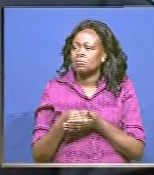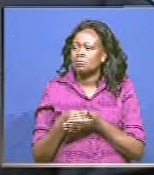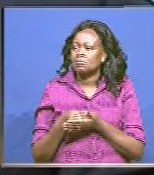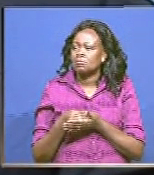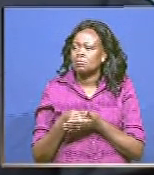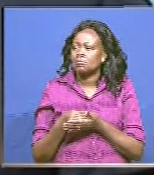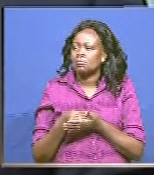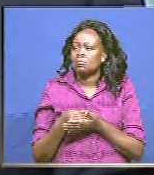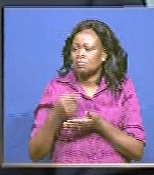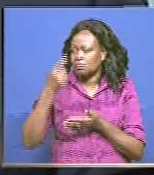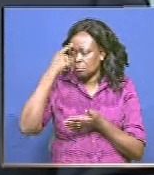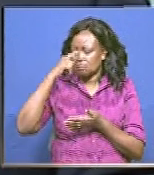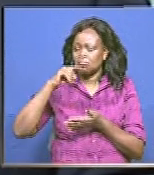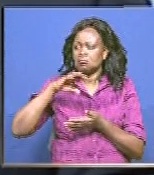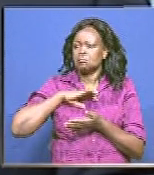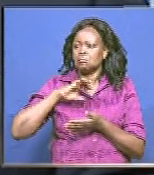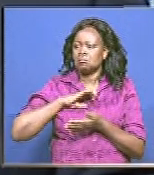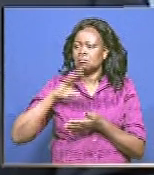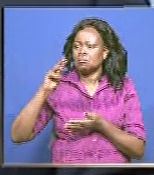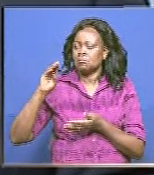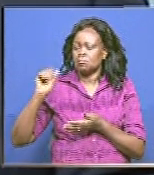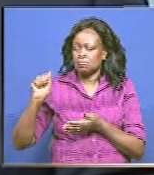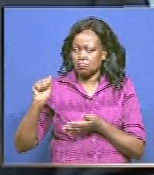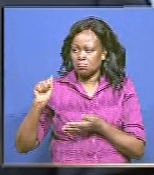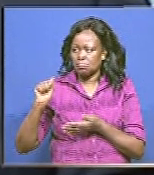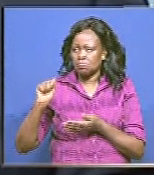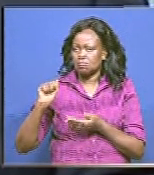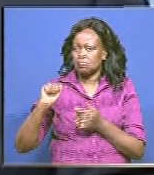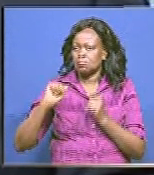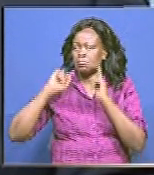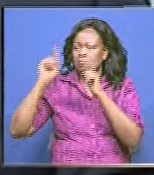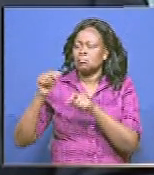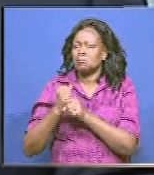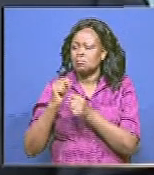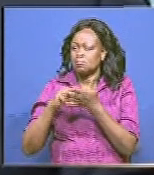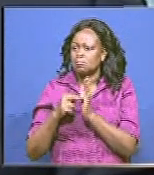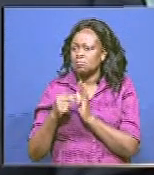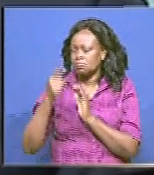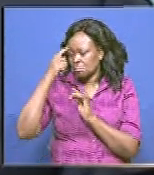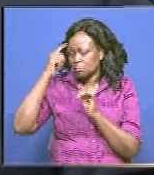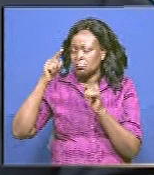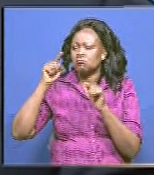exclusively for the MCA to be able again to go and do projects for himself.